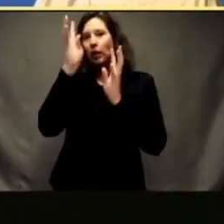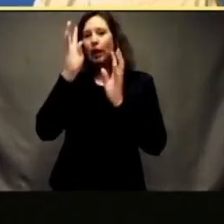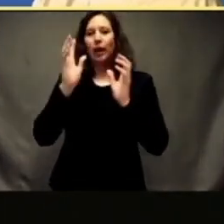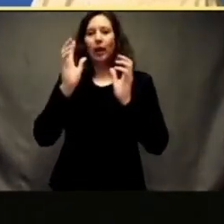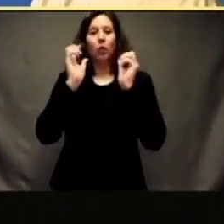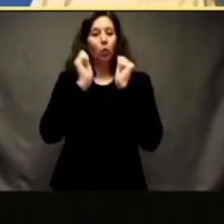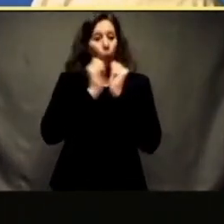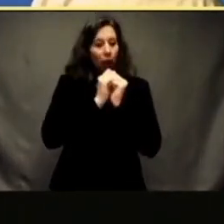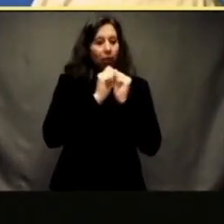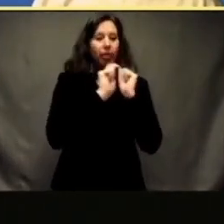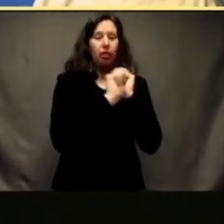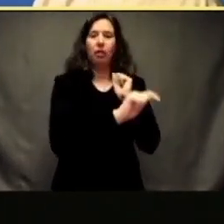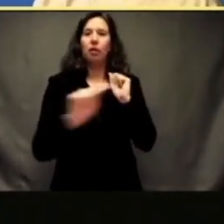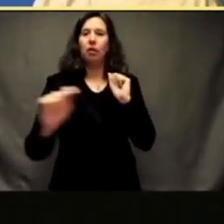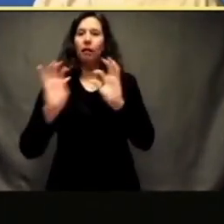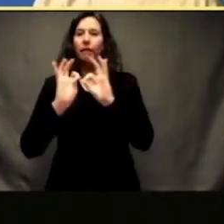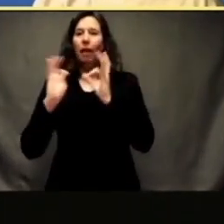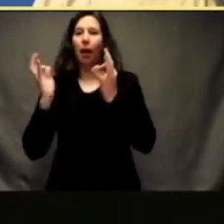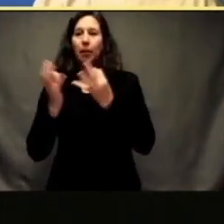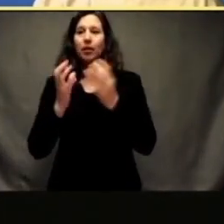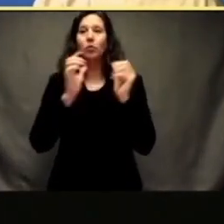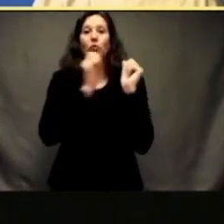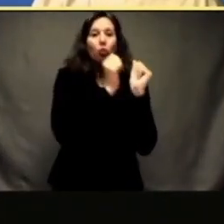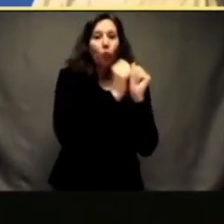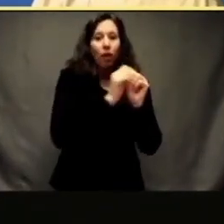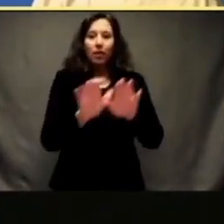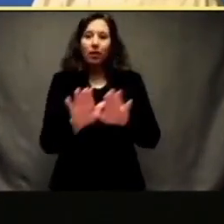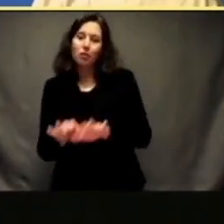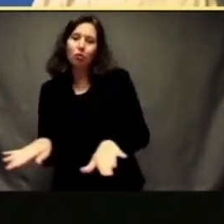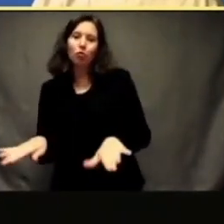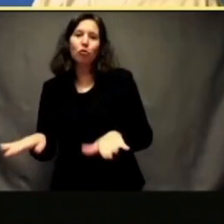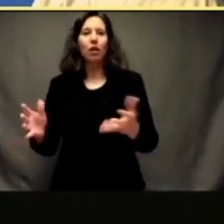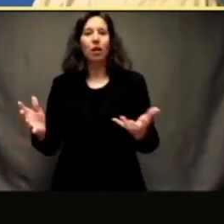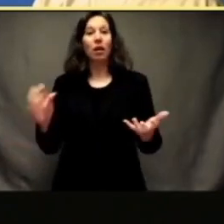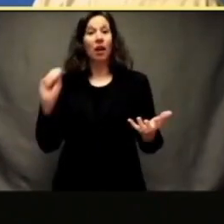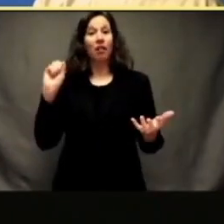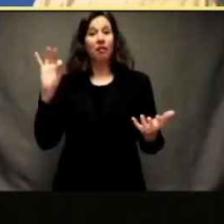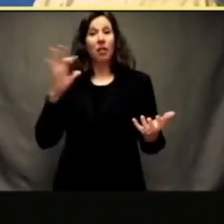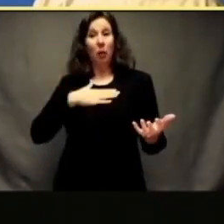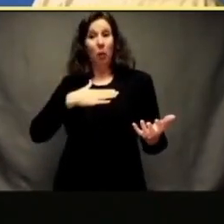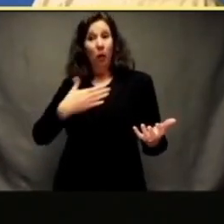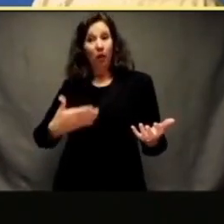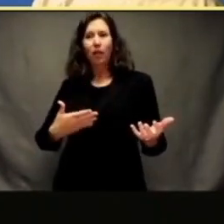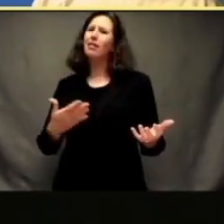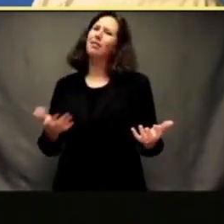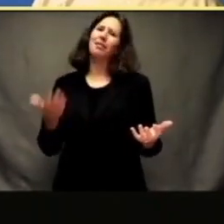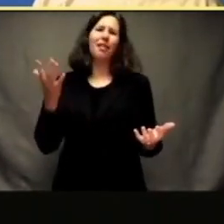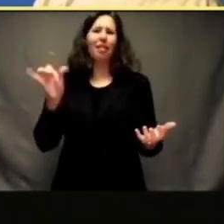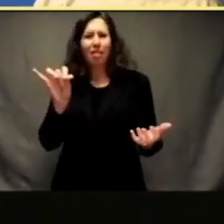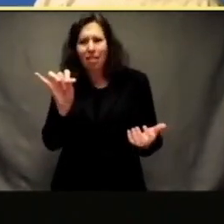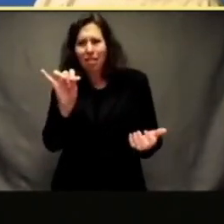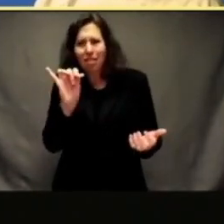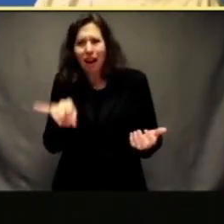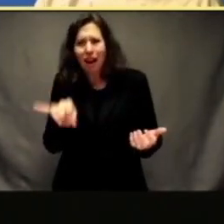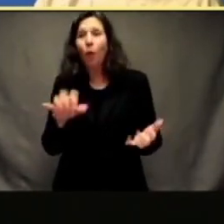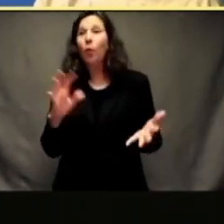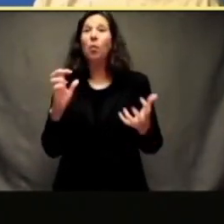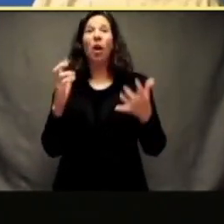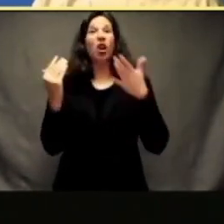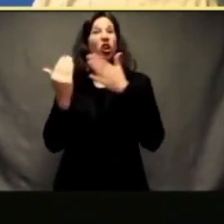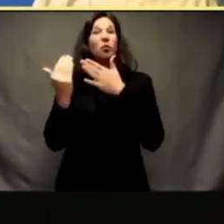side with families and with children. So we really love to recruit facilitators who are new to